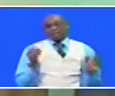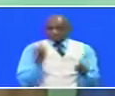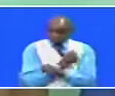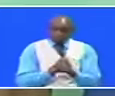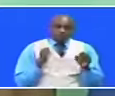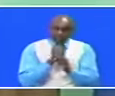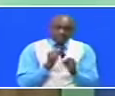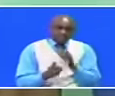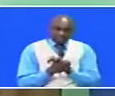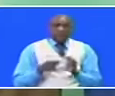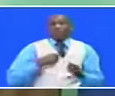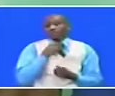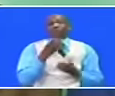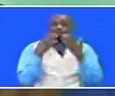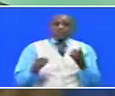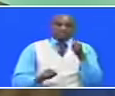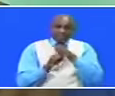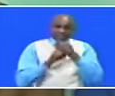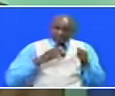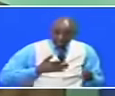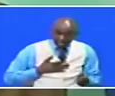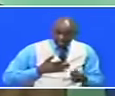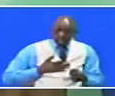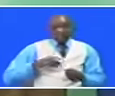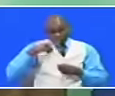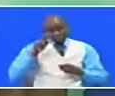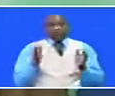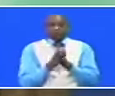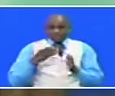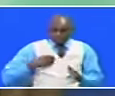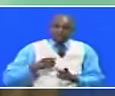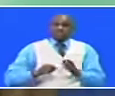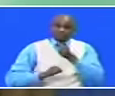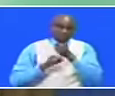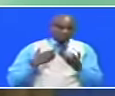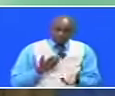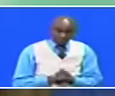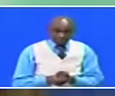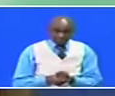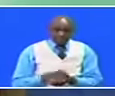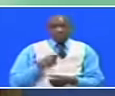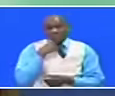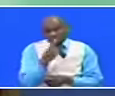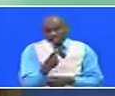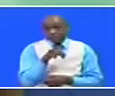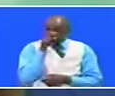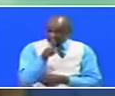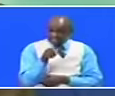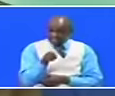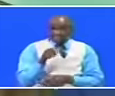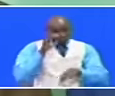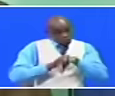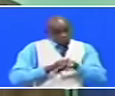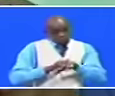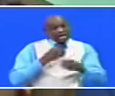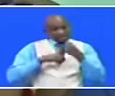jeopardize it. I want to thank my supporters for praying with me. I was praying where I was. And I can tell you it was not a good